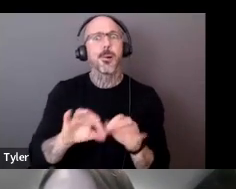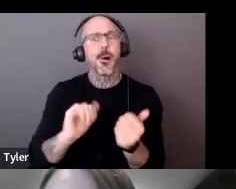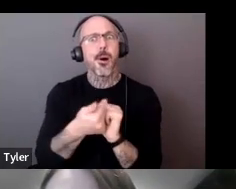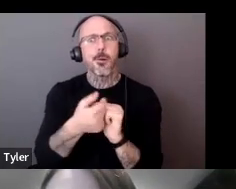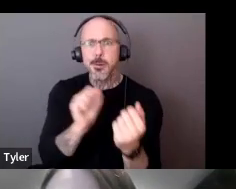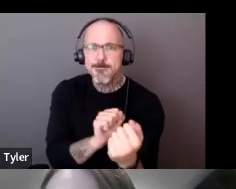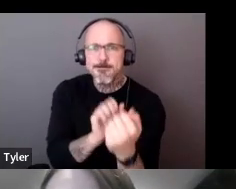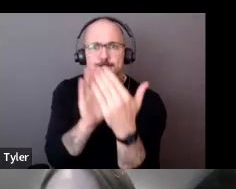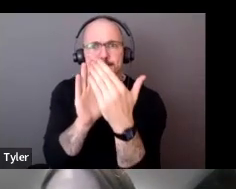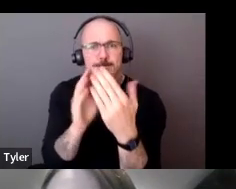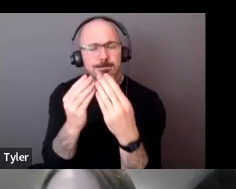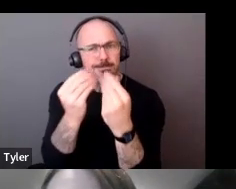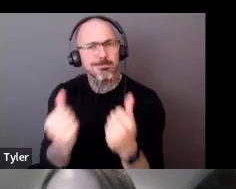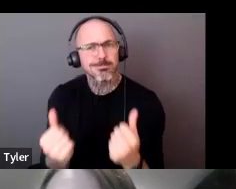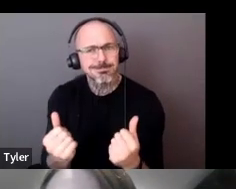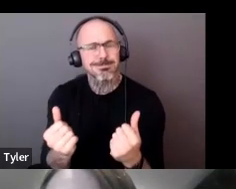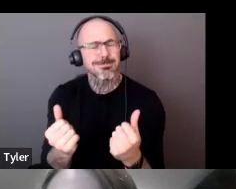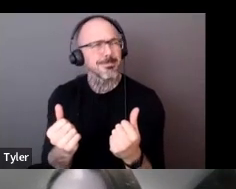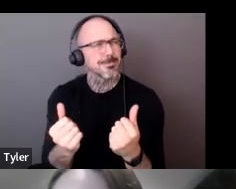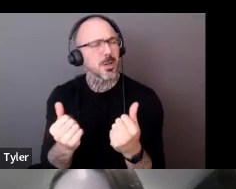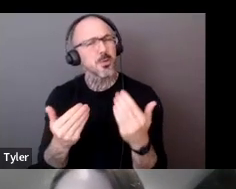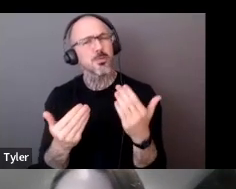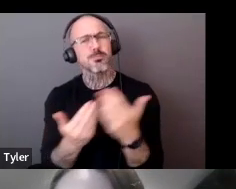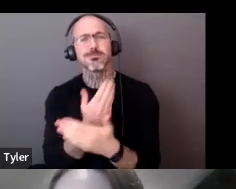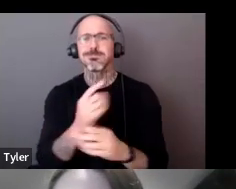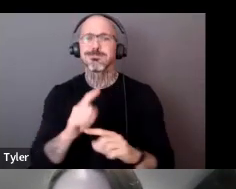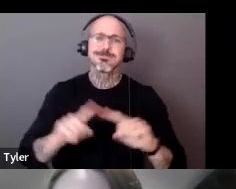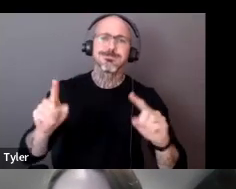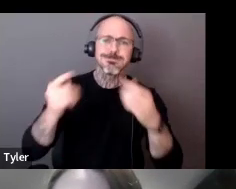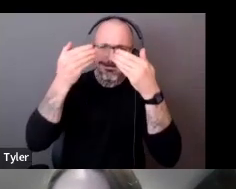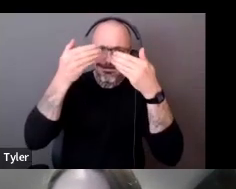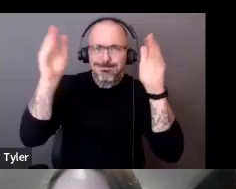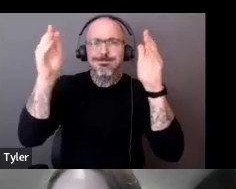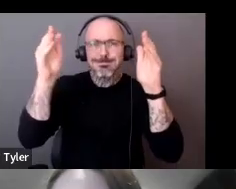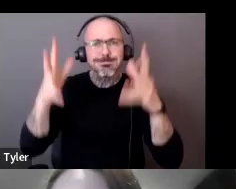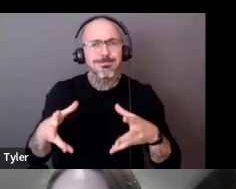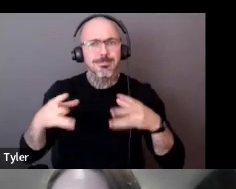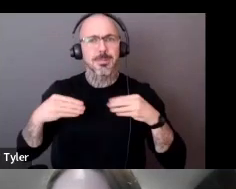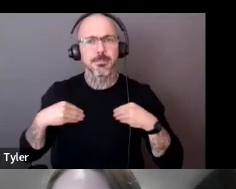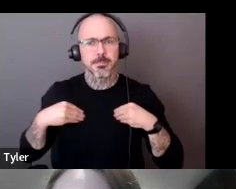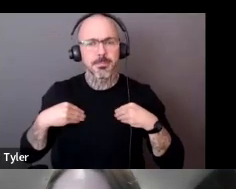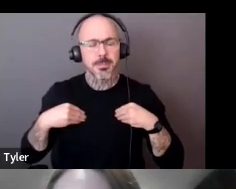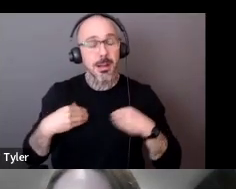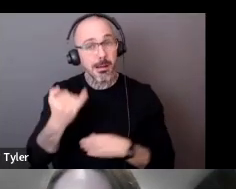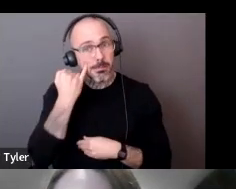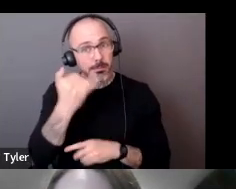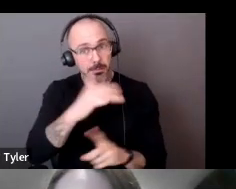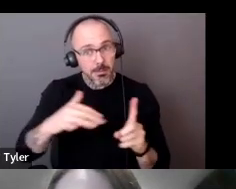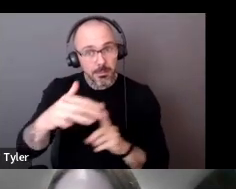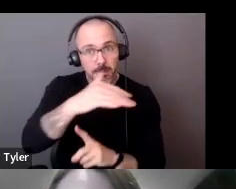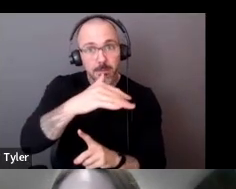approaches to creating an environment that allows for full participation.